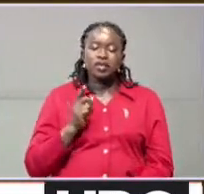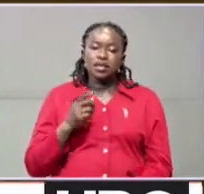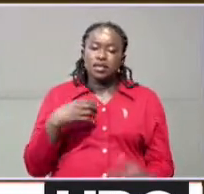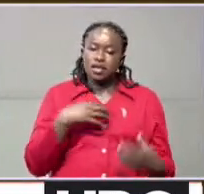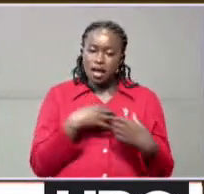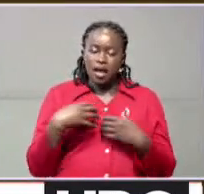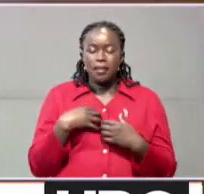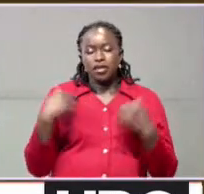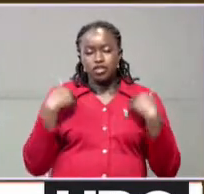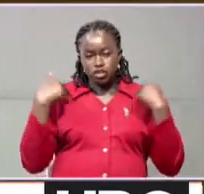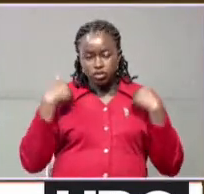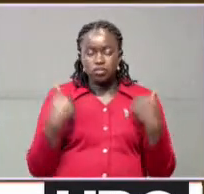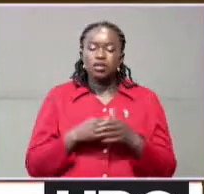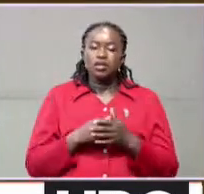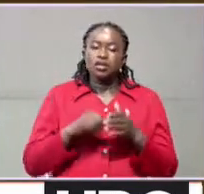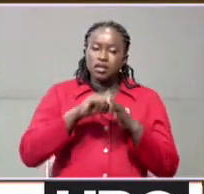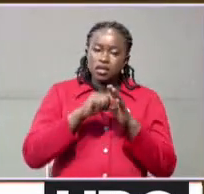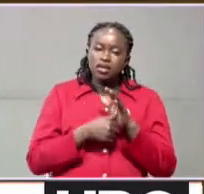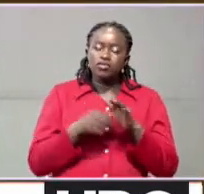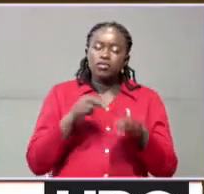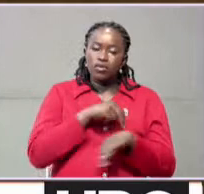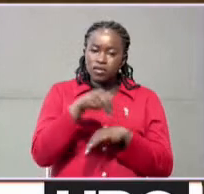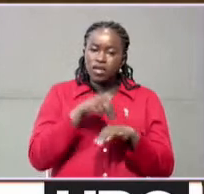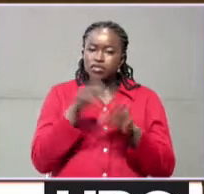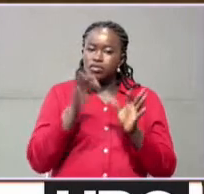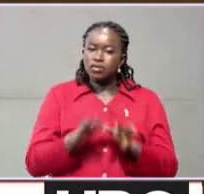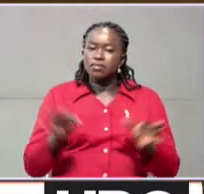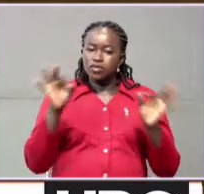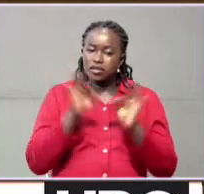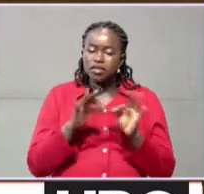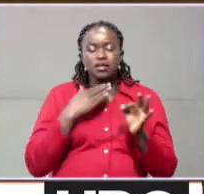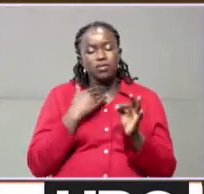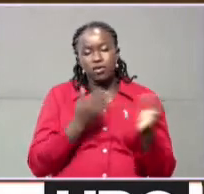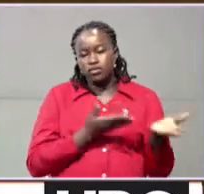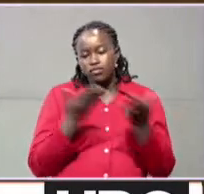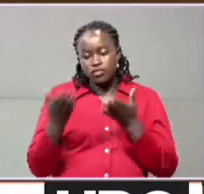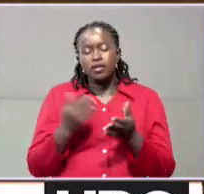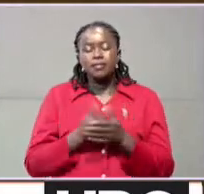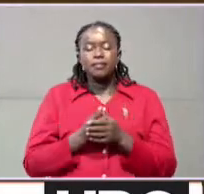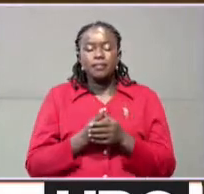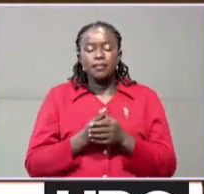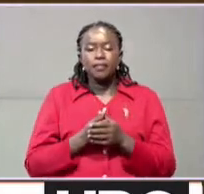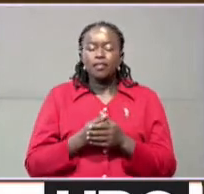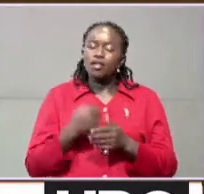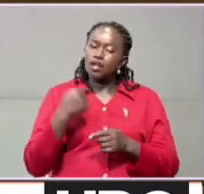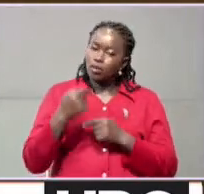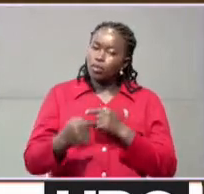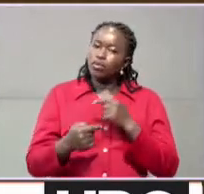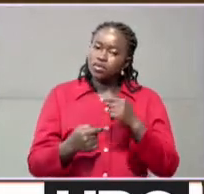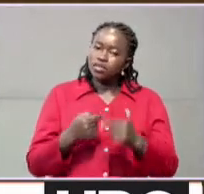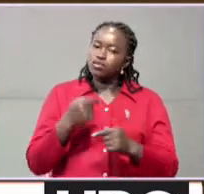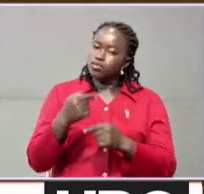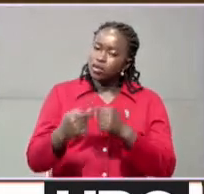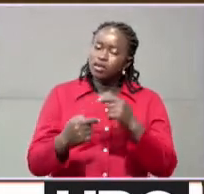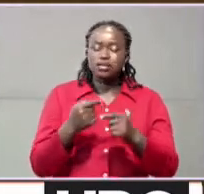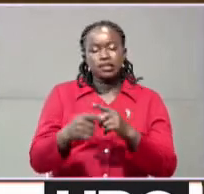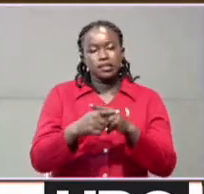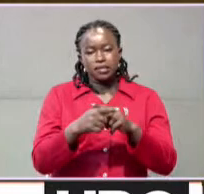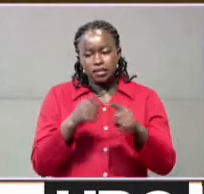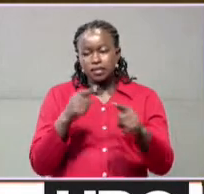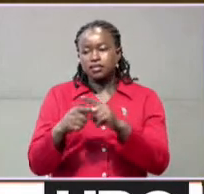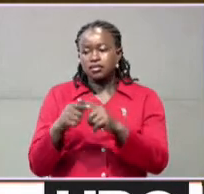of importance that i want to bring honorable speaker is the continuous killings